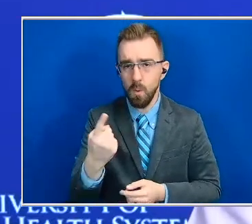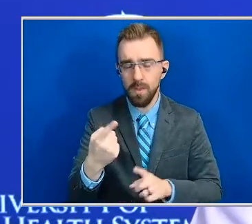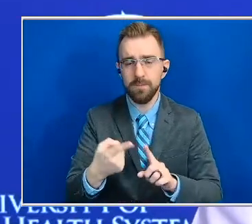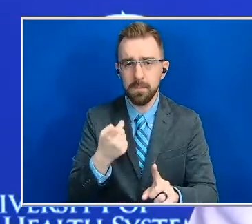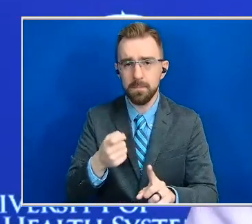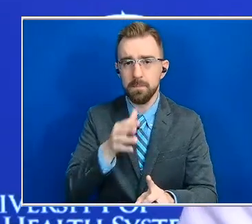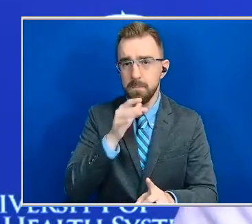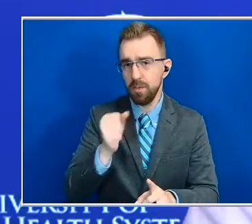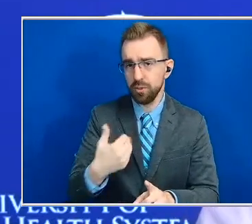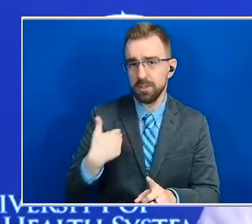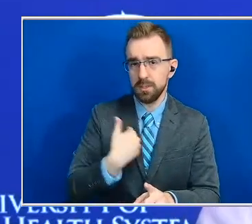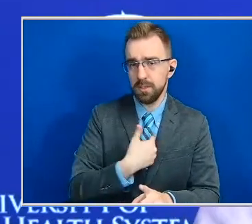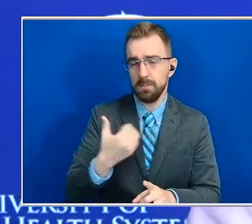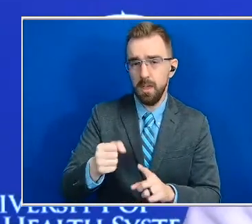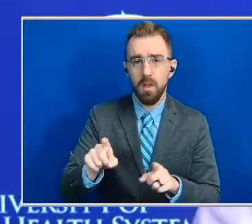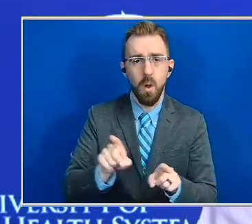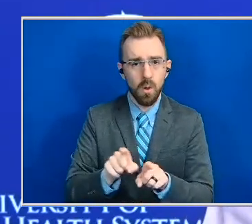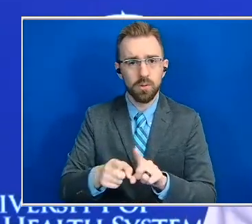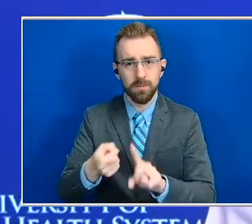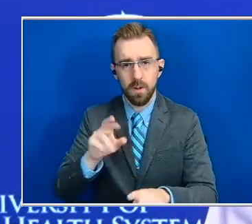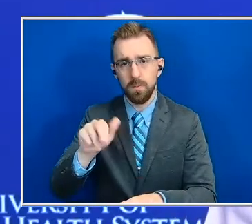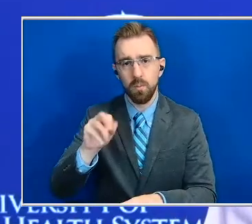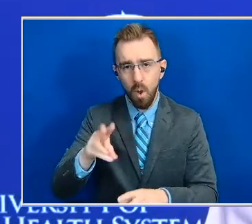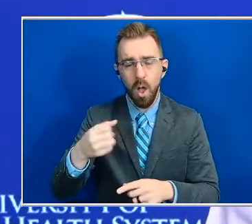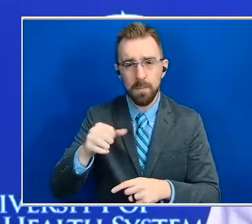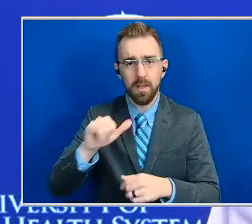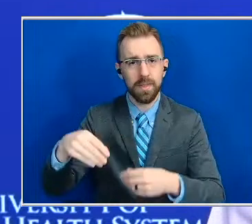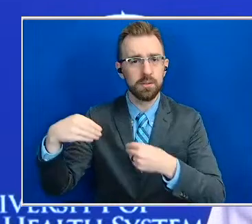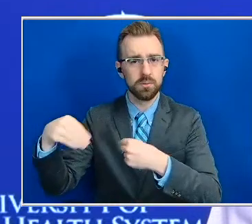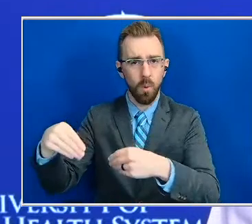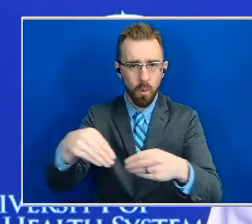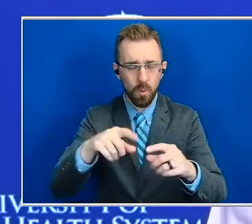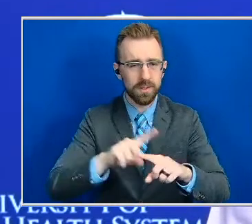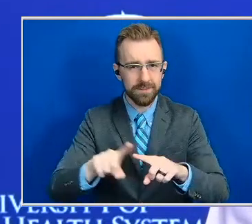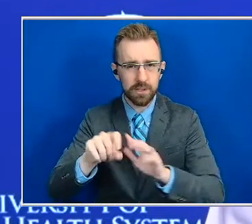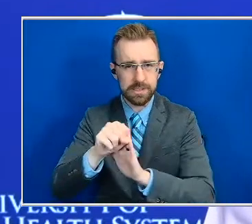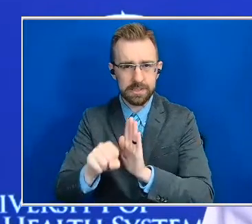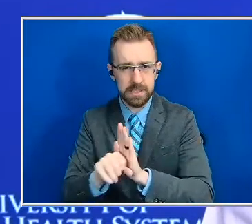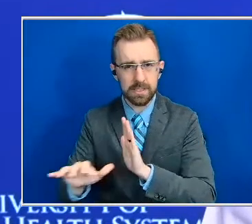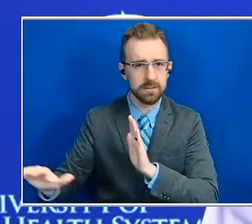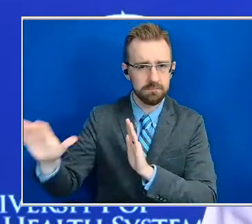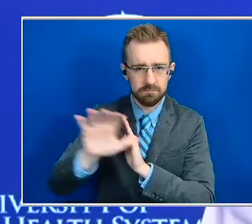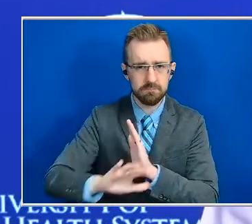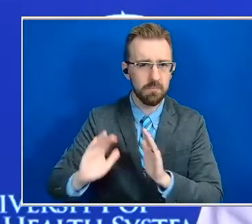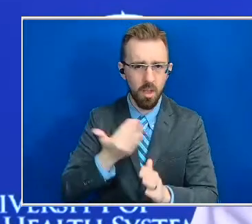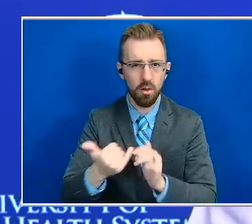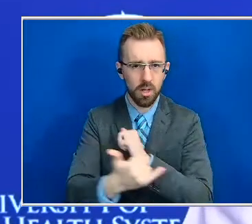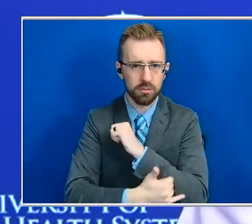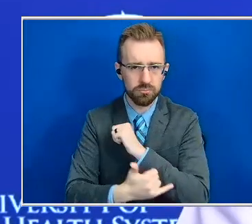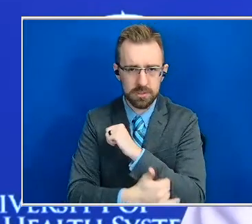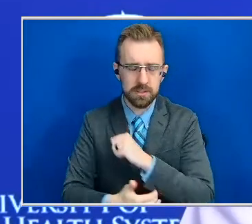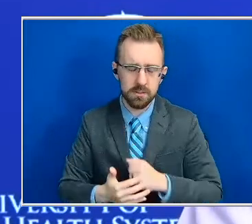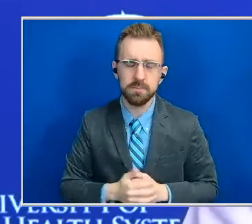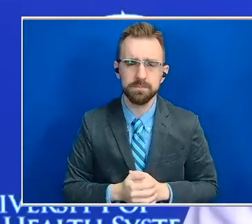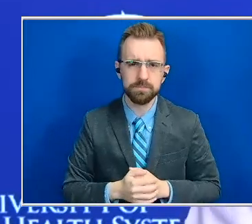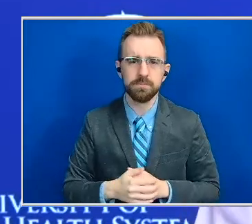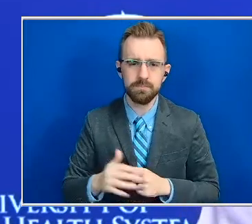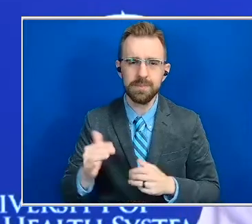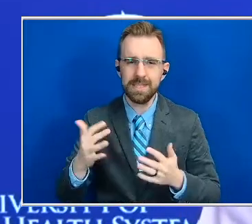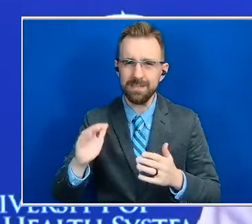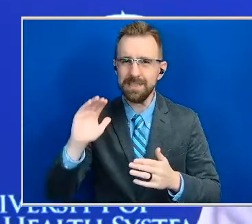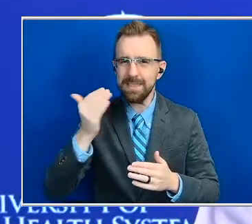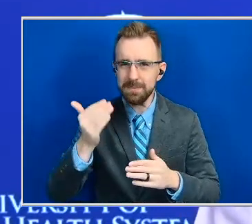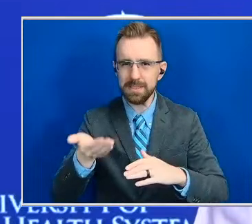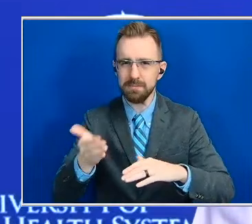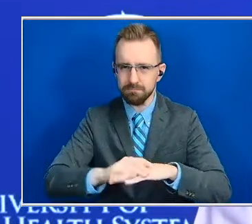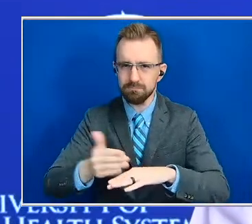but also from the raw milk that is being sold in different states around our nation, that is kind of seemingly increasing in